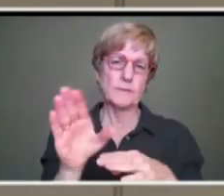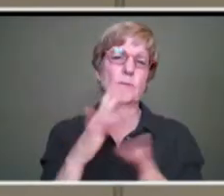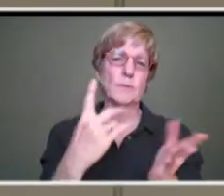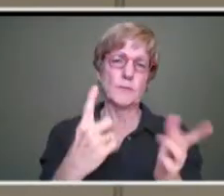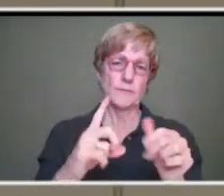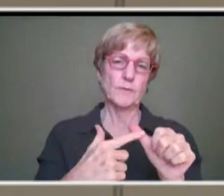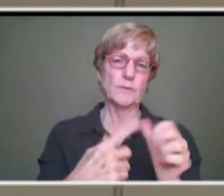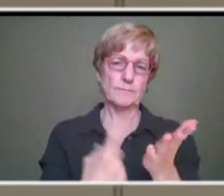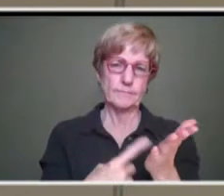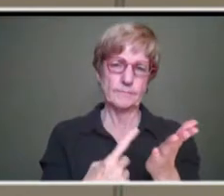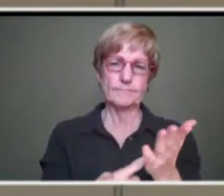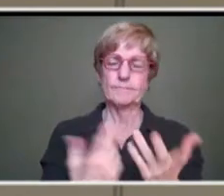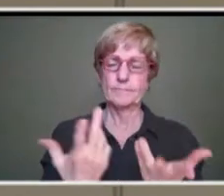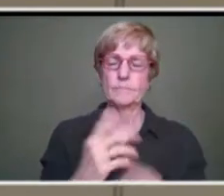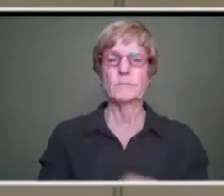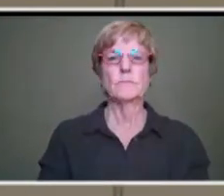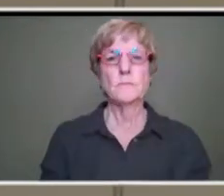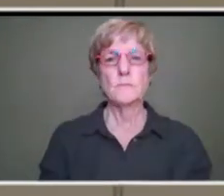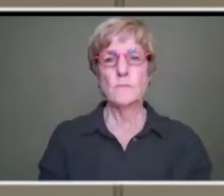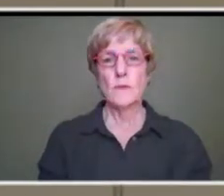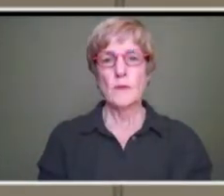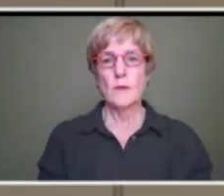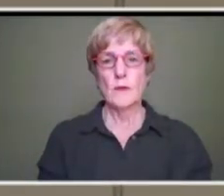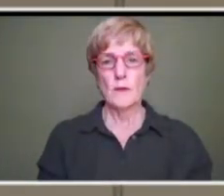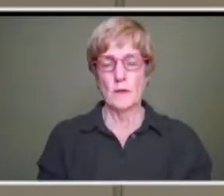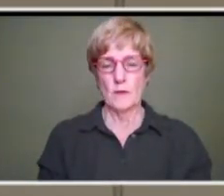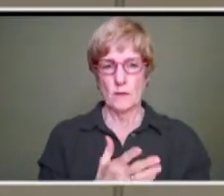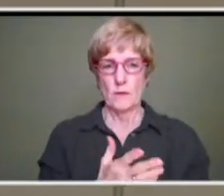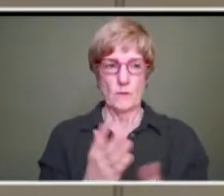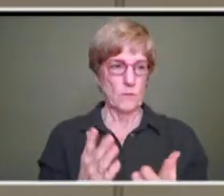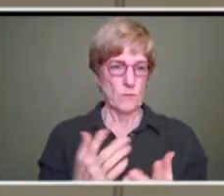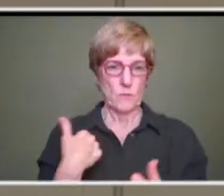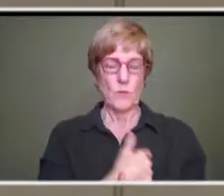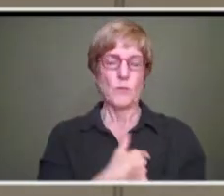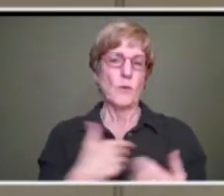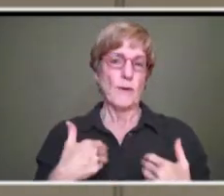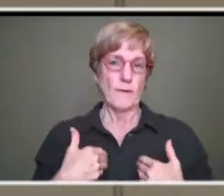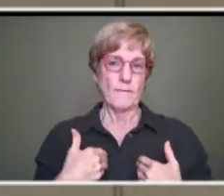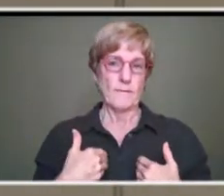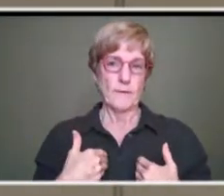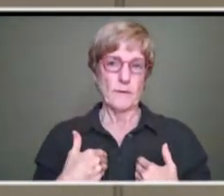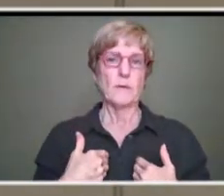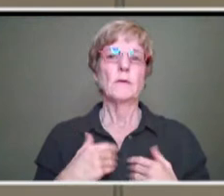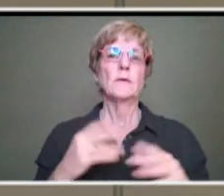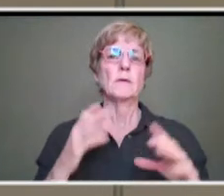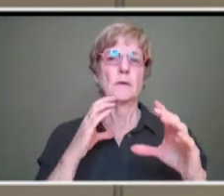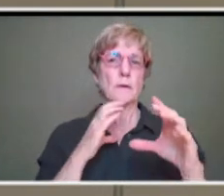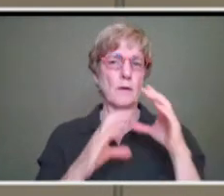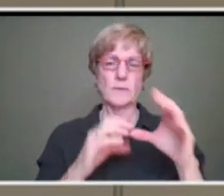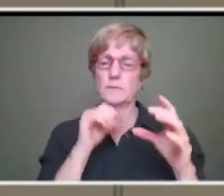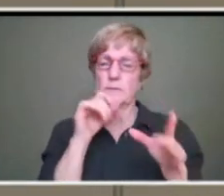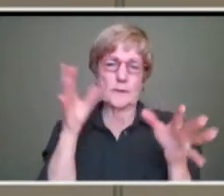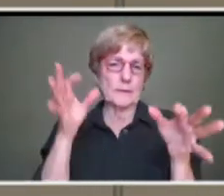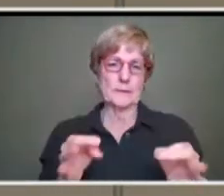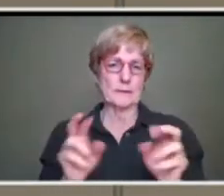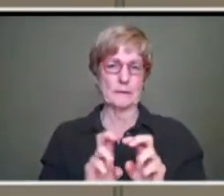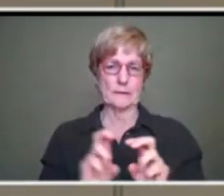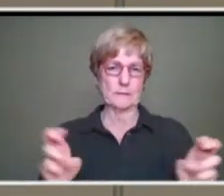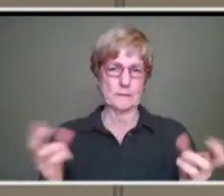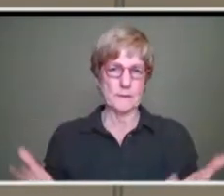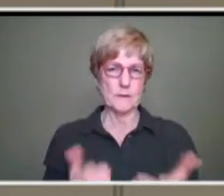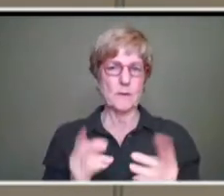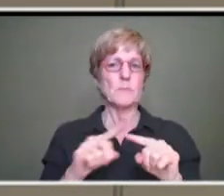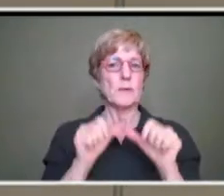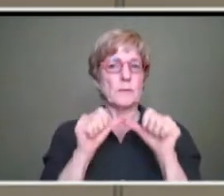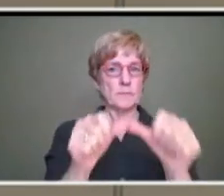with with the council um uh council members we will have conversation we won't decide to set the diets but there is an ongoing